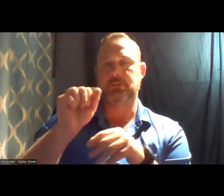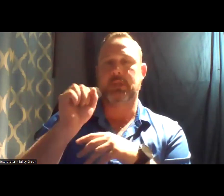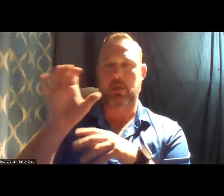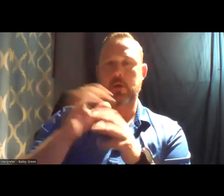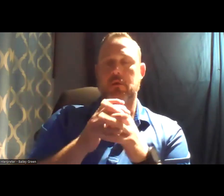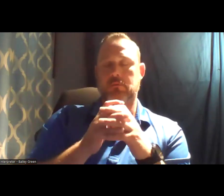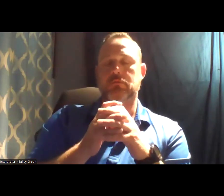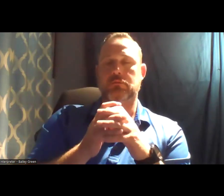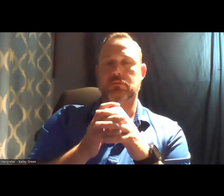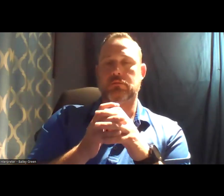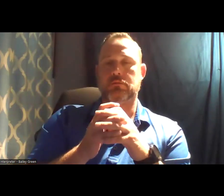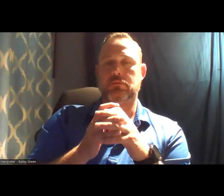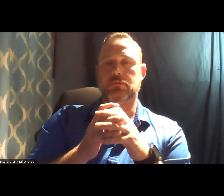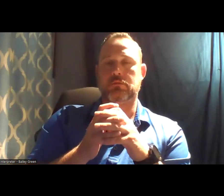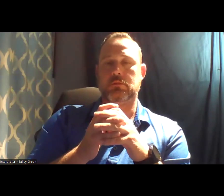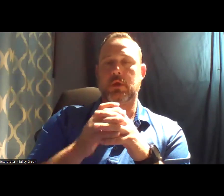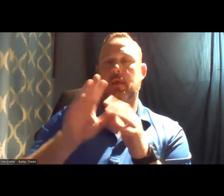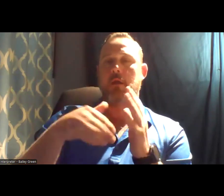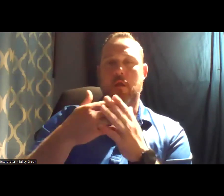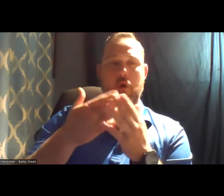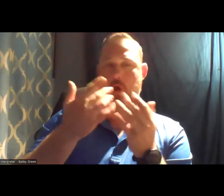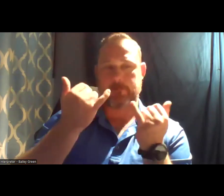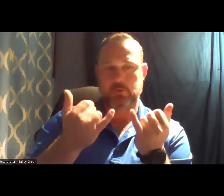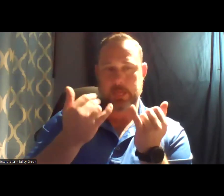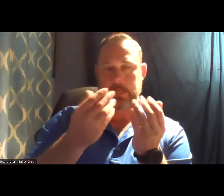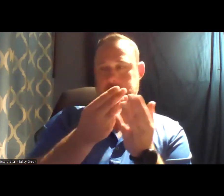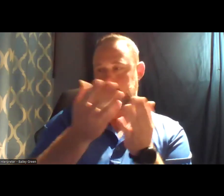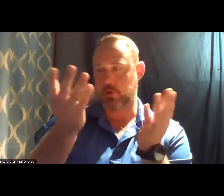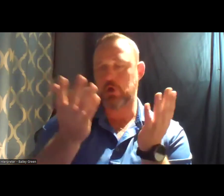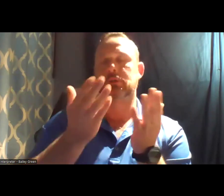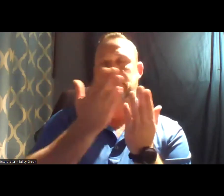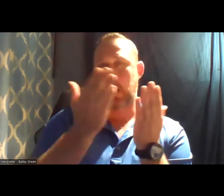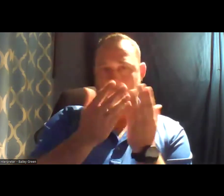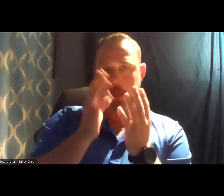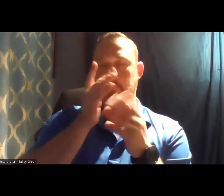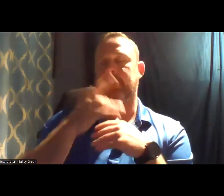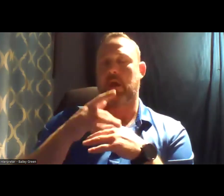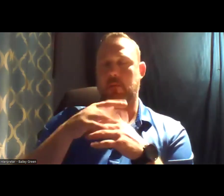Sacramento. And then all of the materials from today will be available